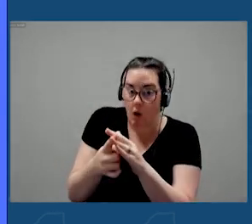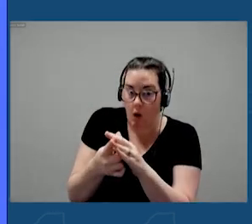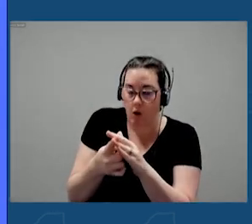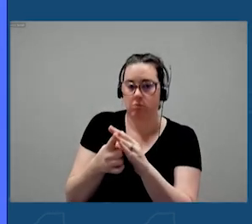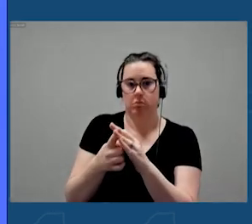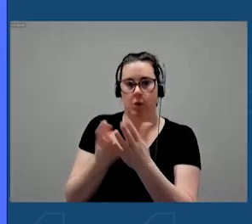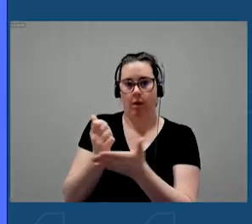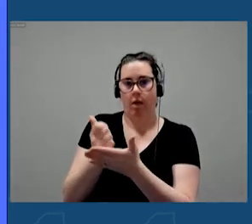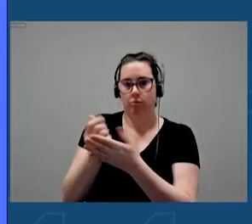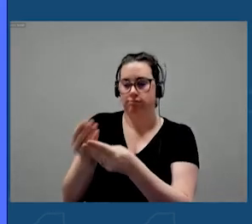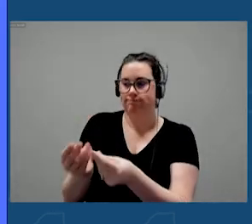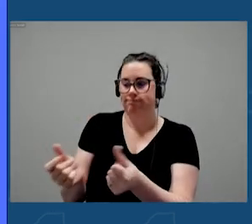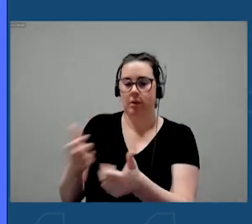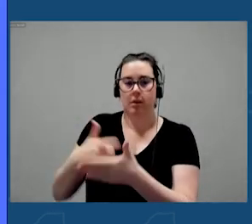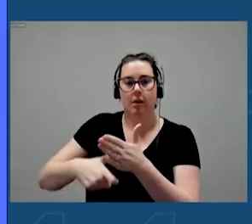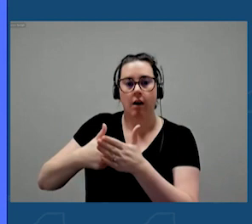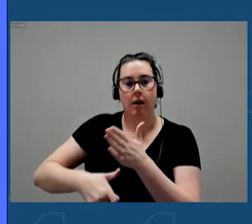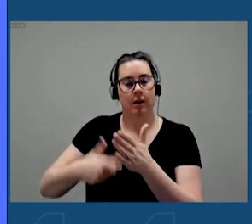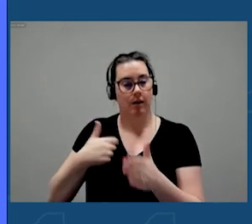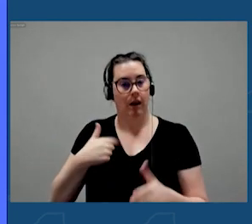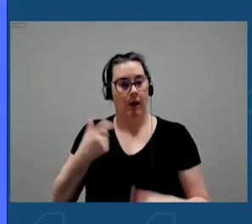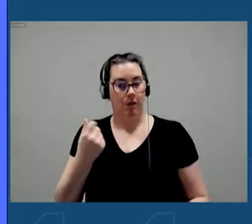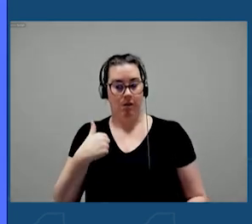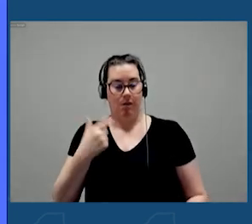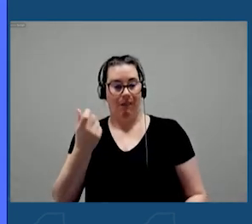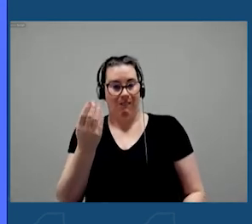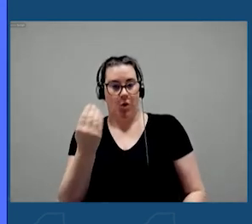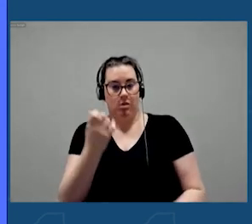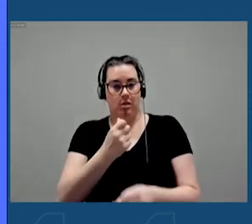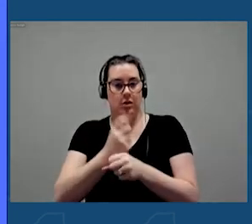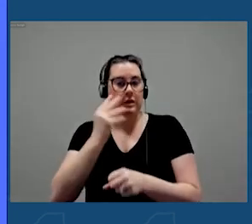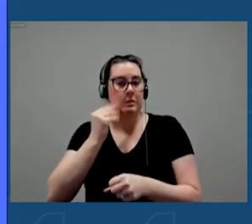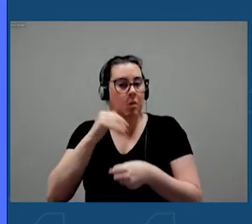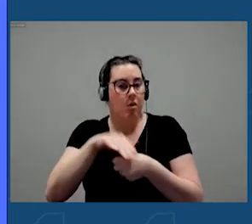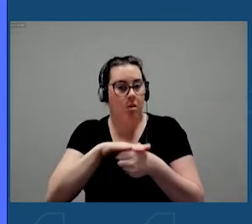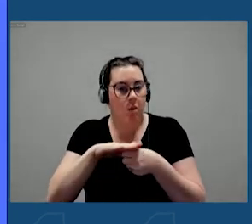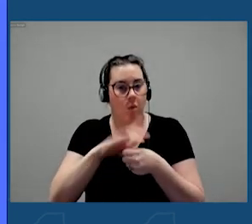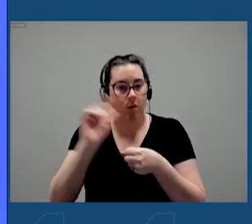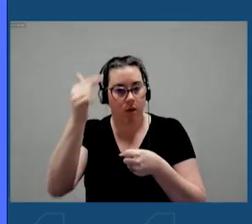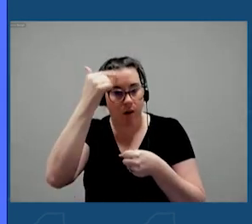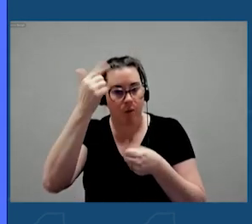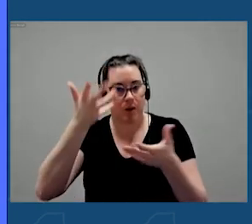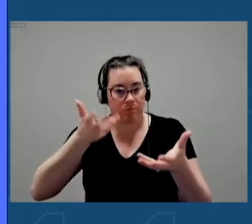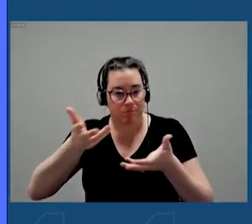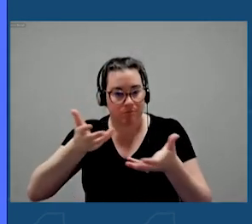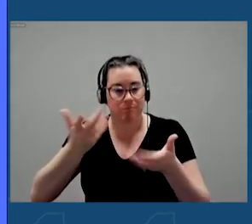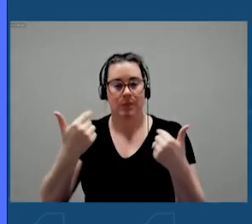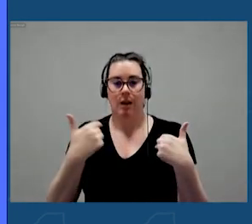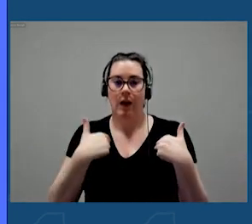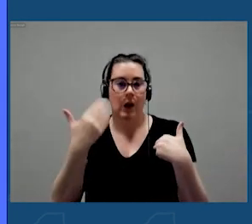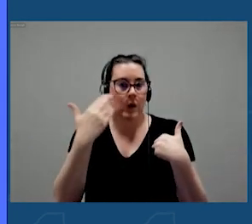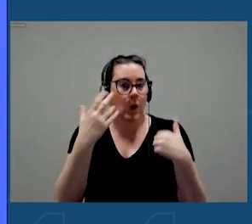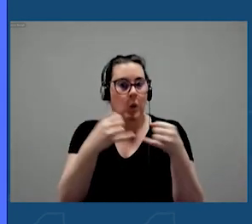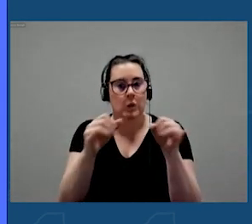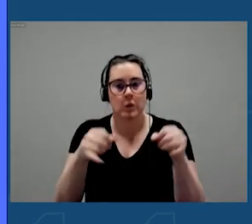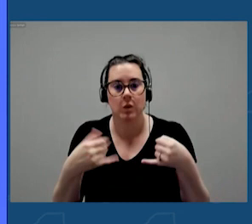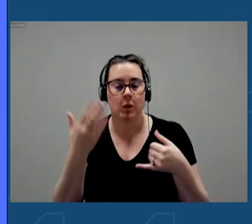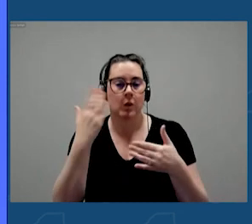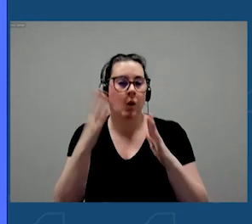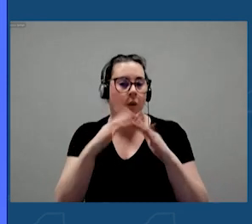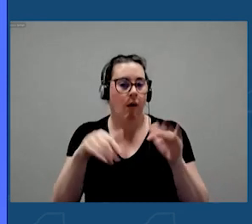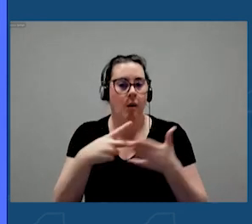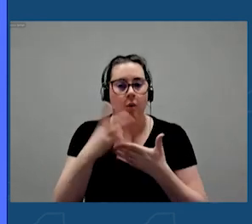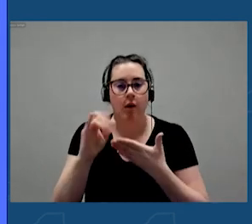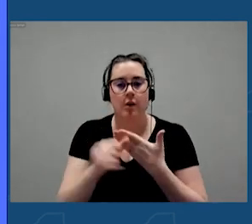I spent 14 years as a local government official. I did zoning. I did housing projects. I know exactly all the ways people can